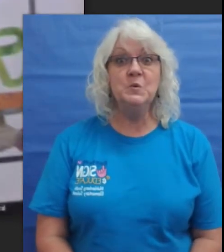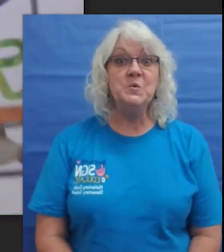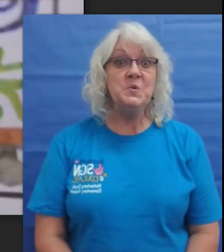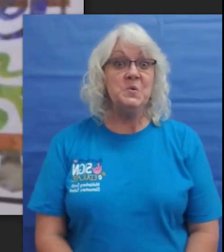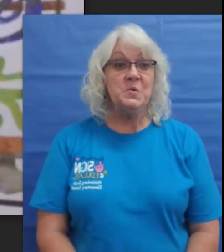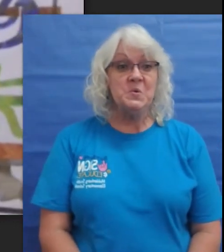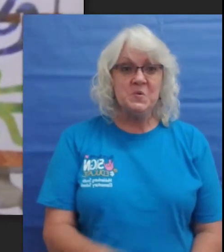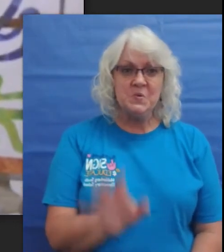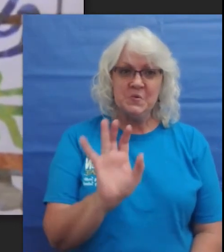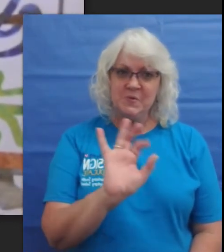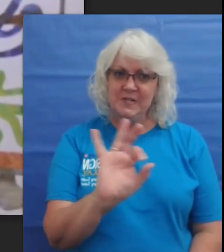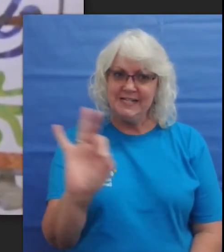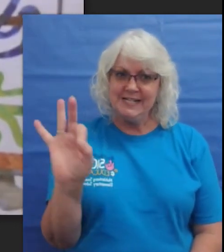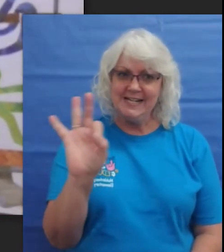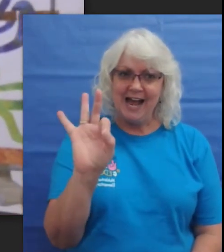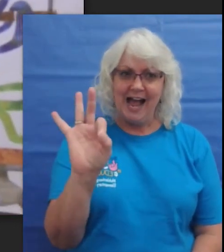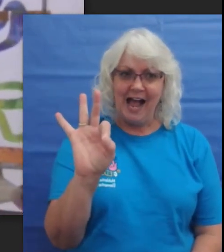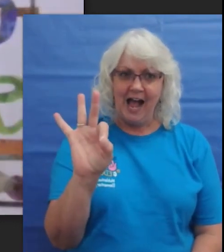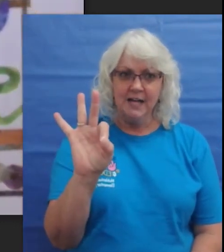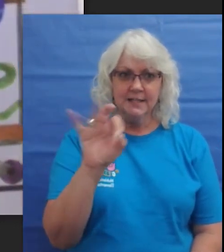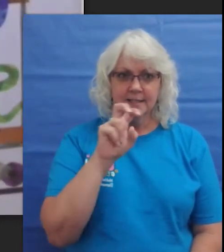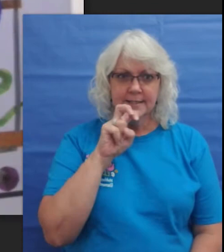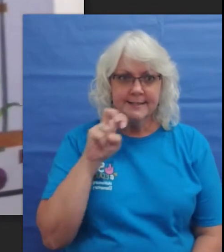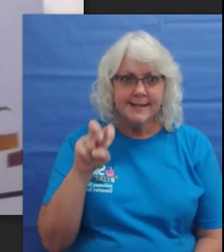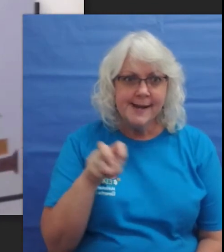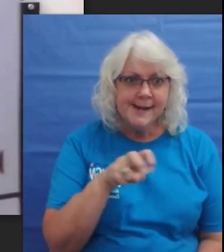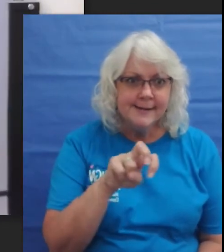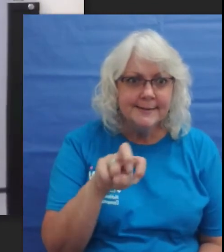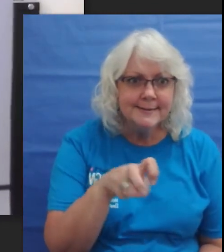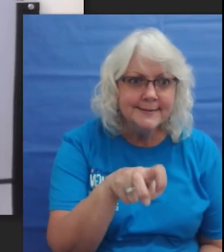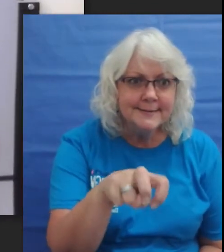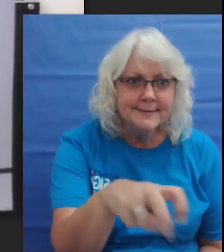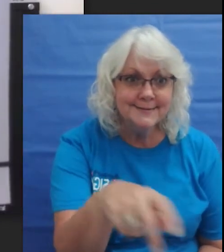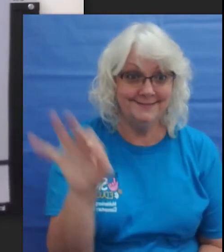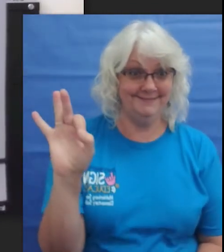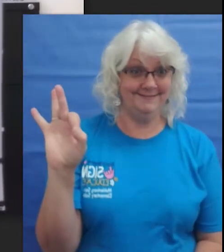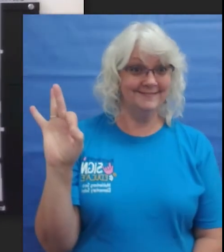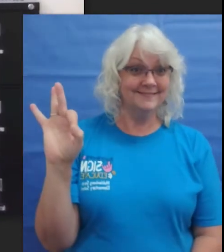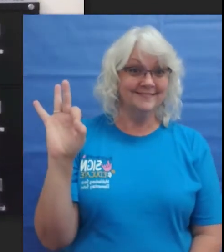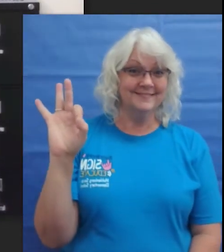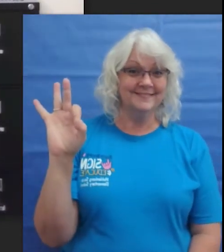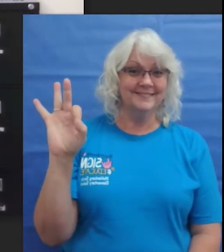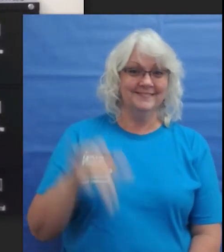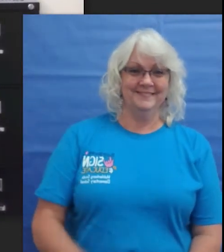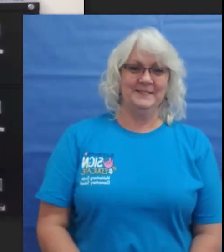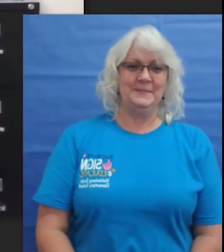Ooh, look at that. Nine snakes.